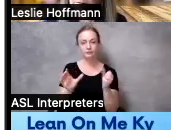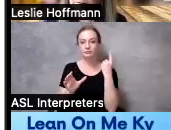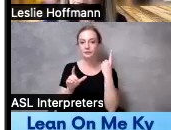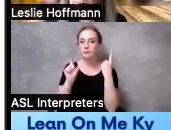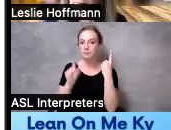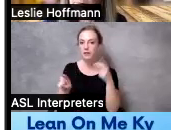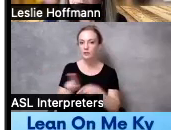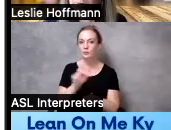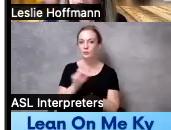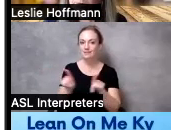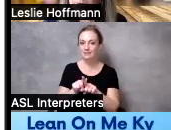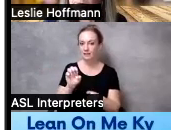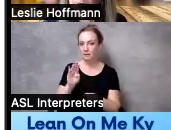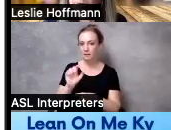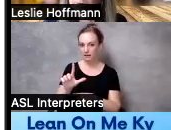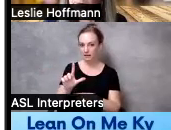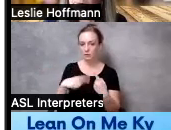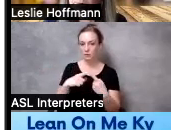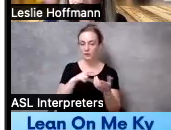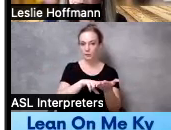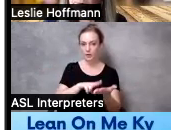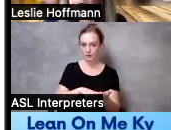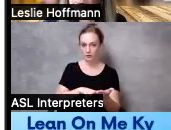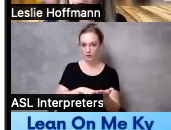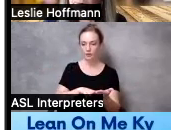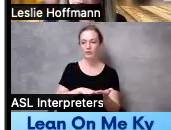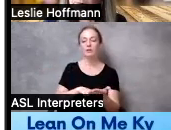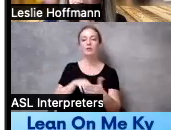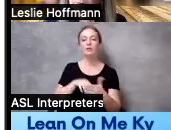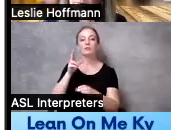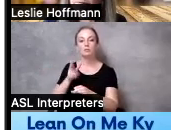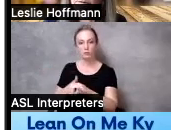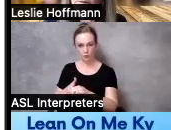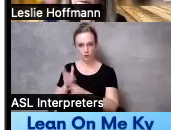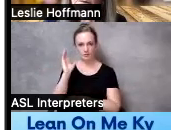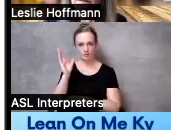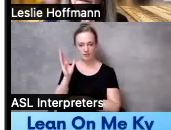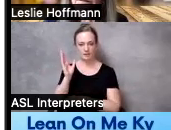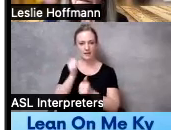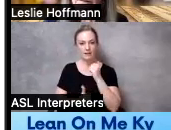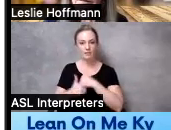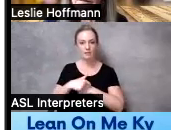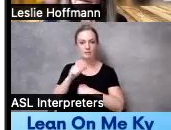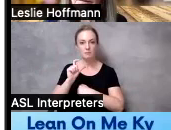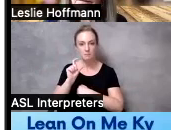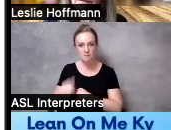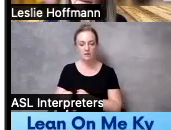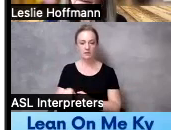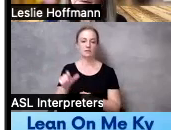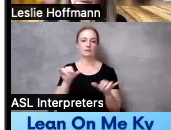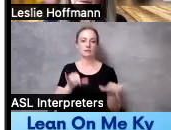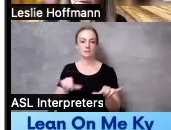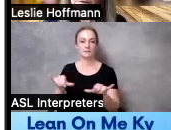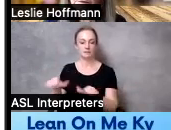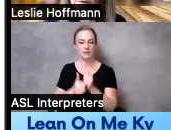use the same email address when registering for and entering every single session. That's really important for your certificates. Within